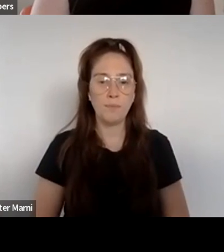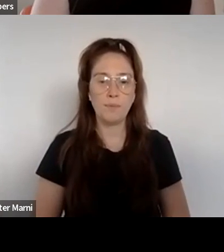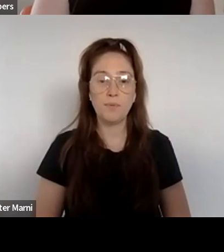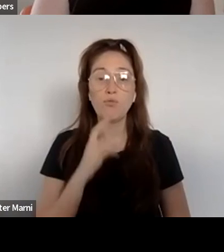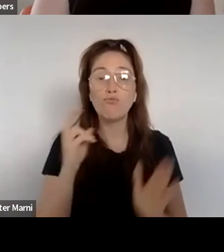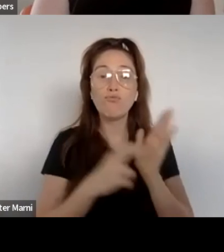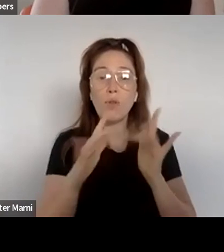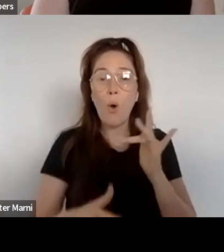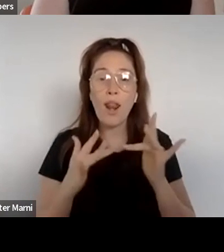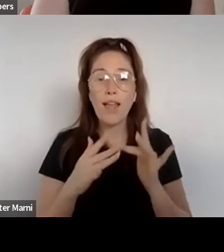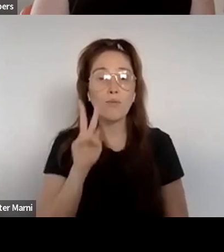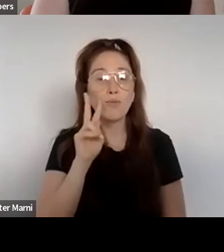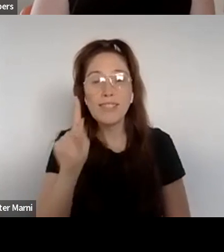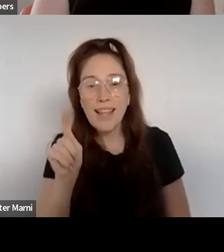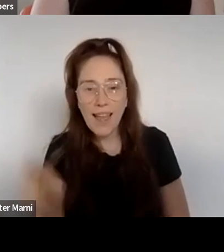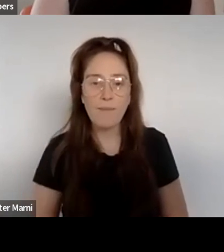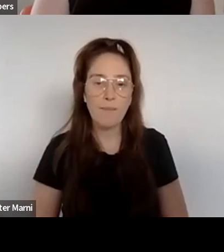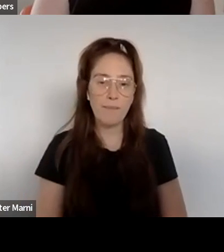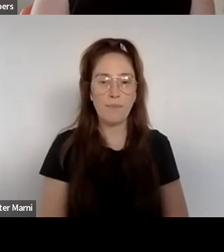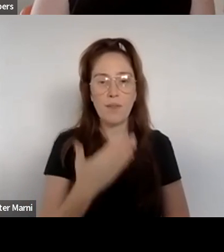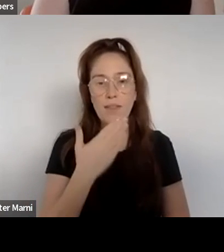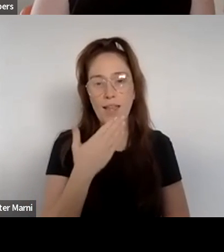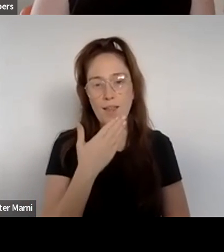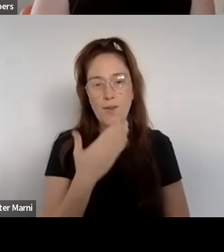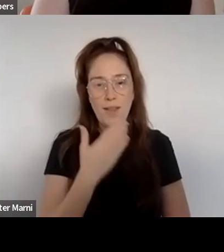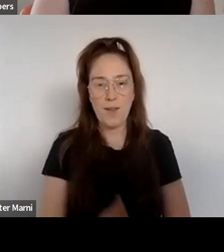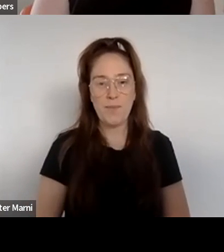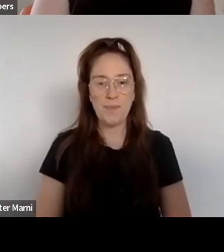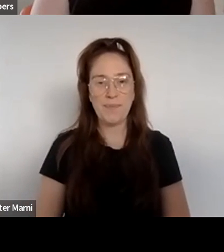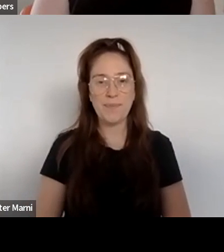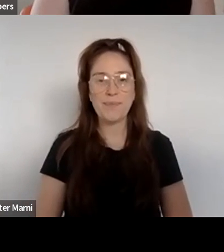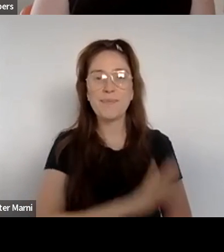online. We look forward to seeing you then. Thank you very much. Go safe.